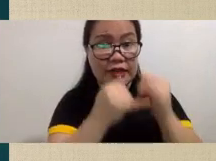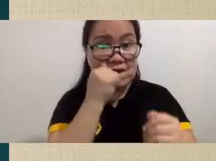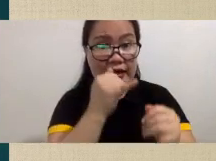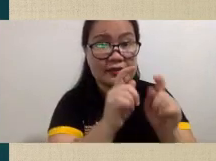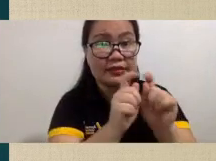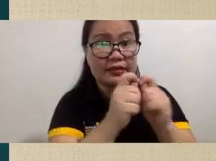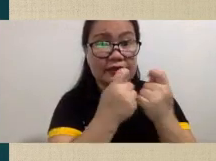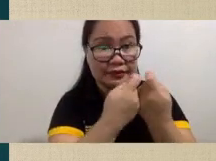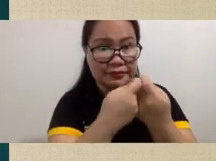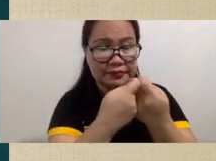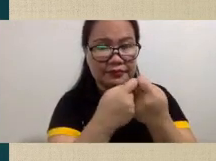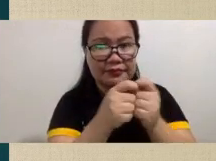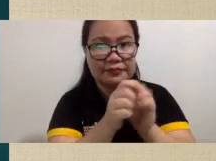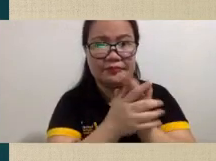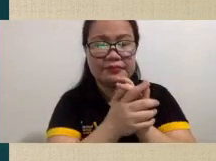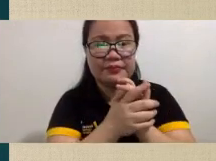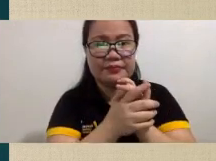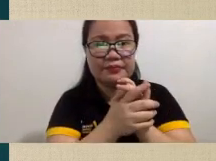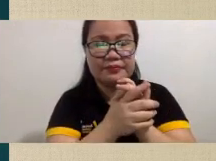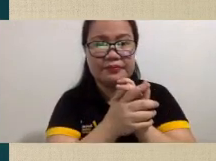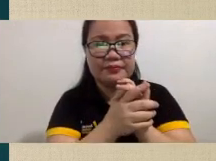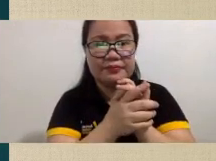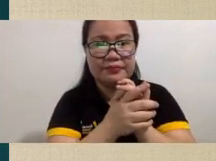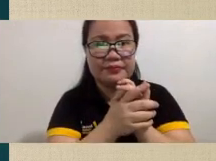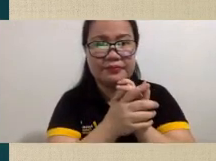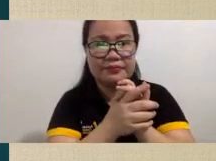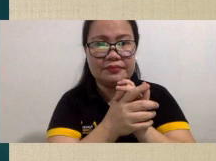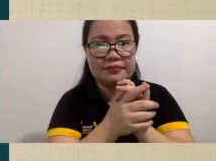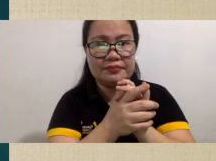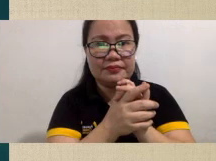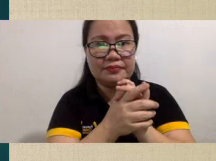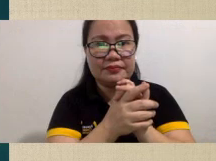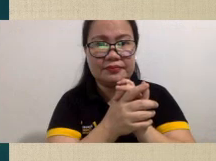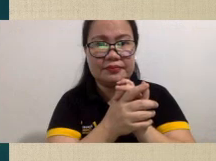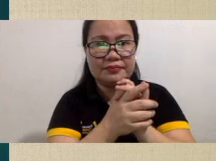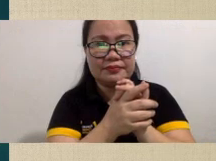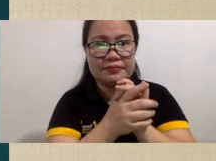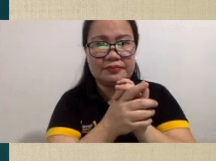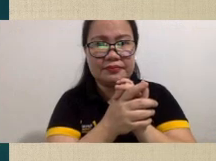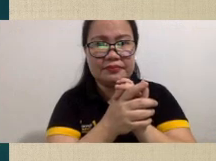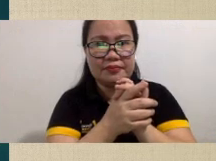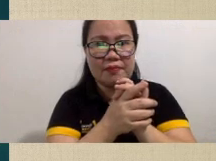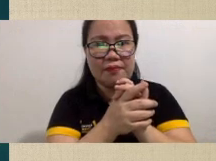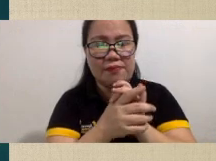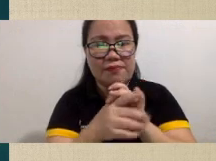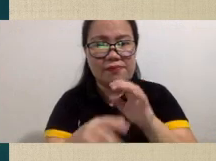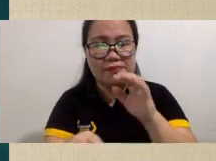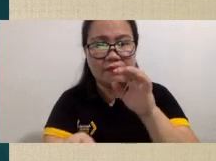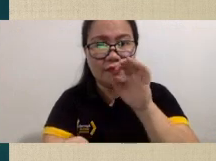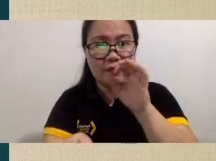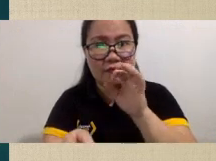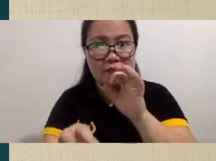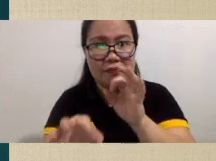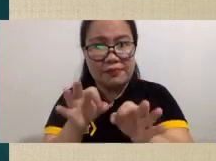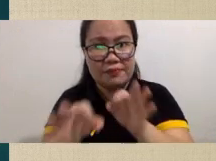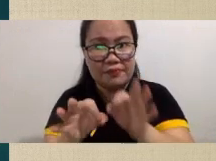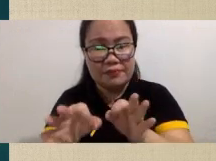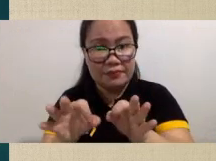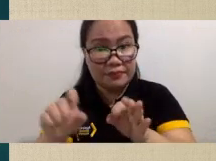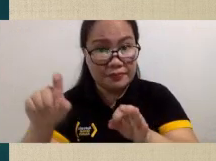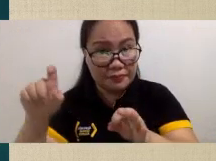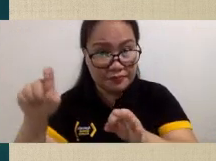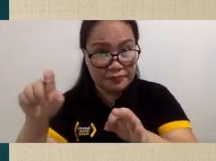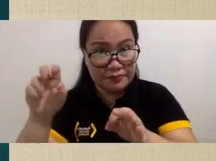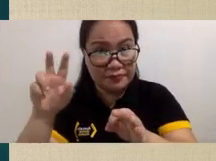refers to your last term. Okay. So, therefore, our factored form, kapag ang given ay x cube plus